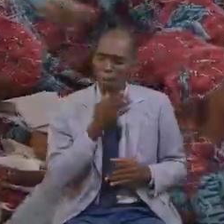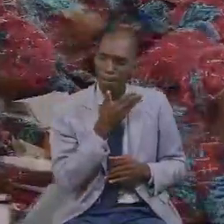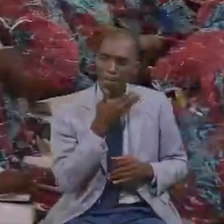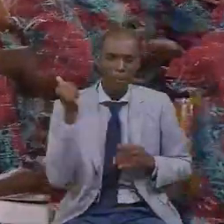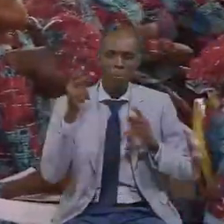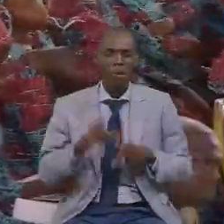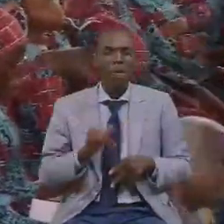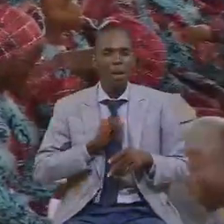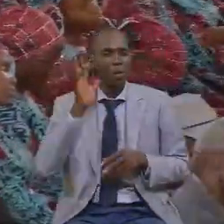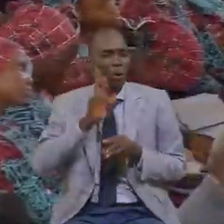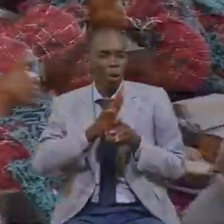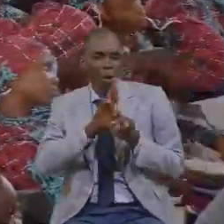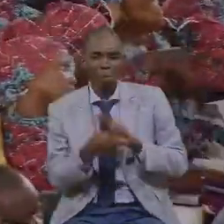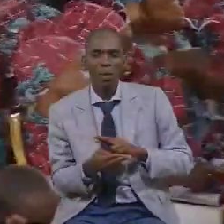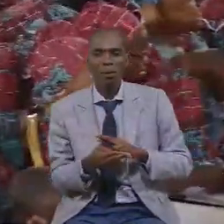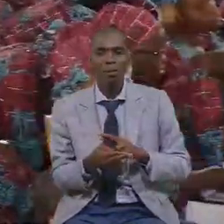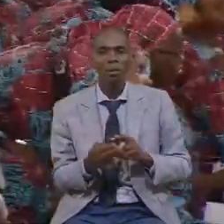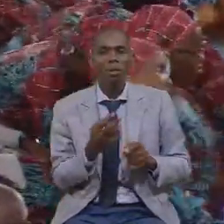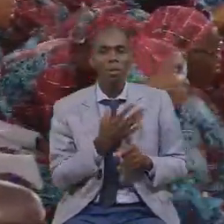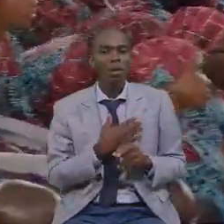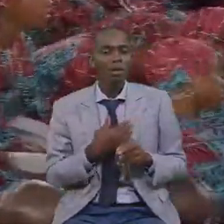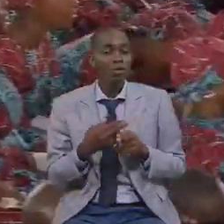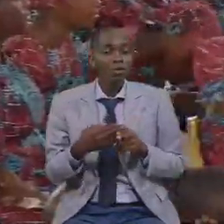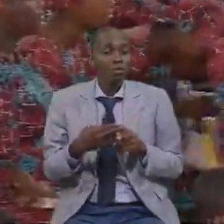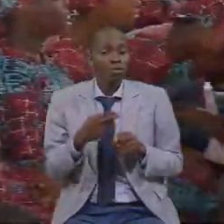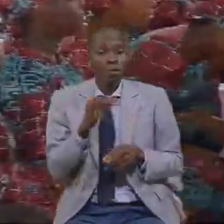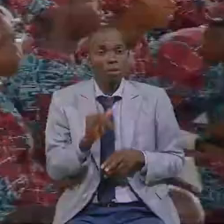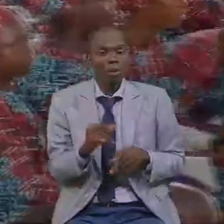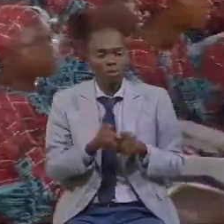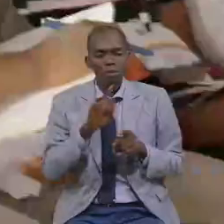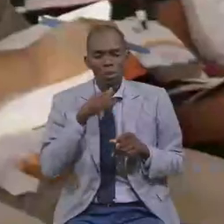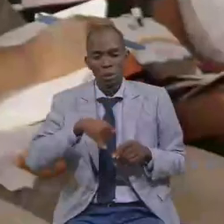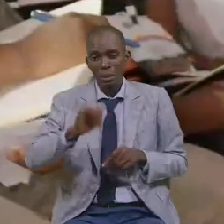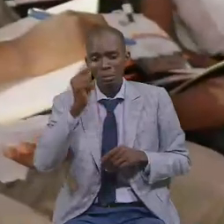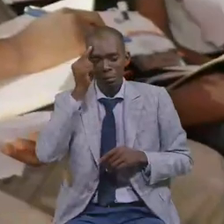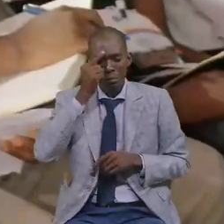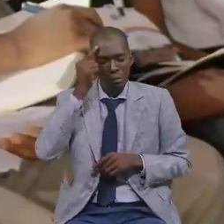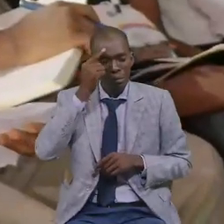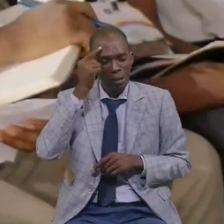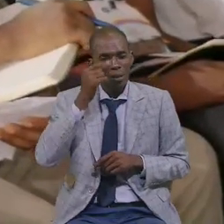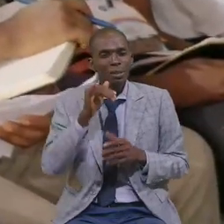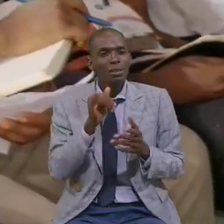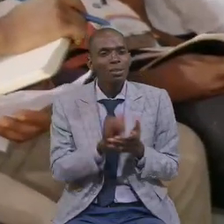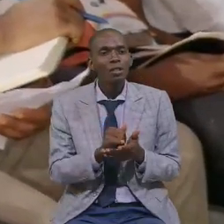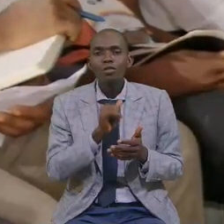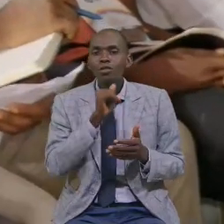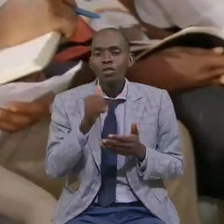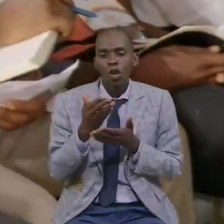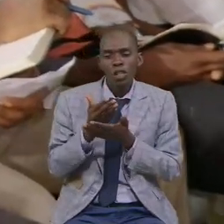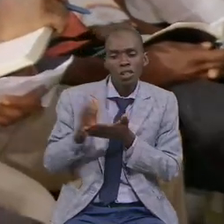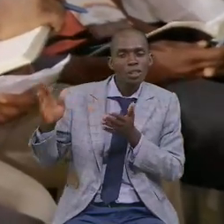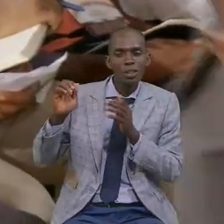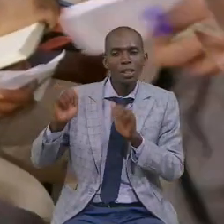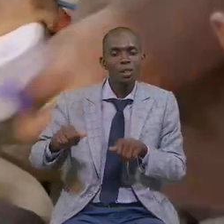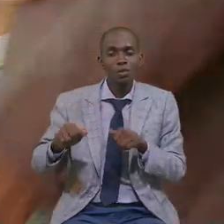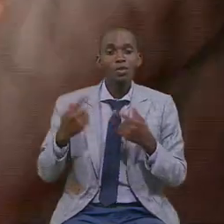the Lord. And lo and behold, as we are thinking that, that irresistible sin partner shows